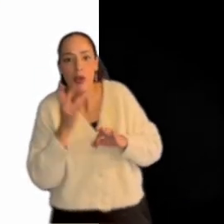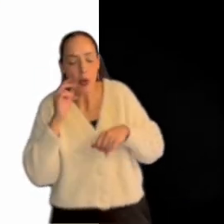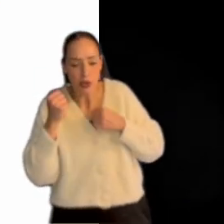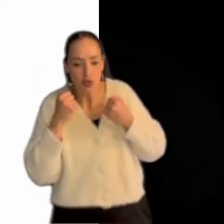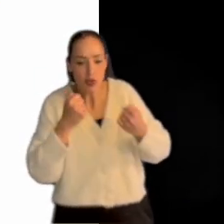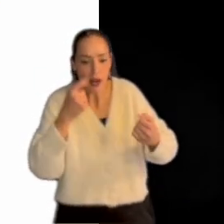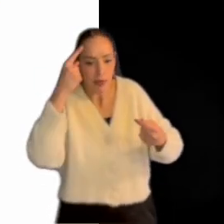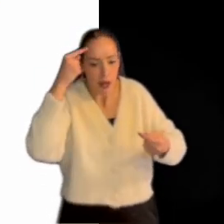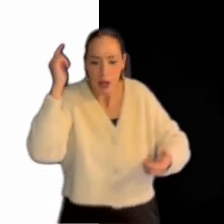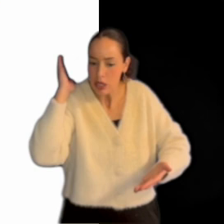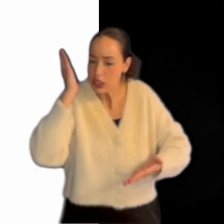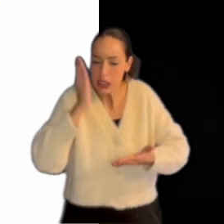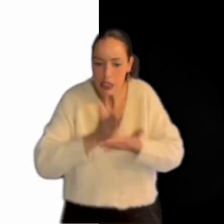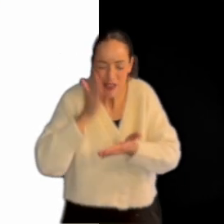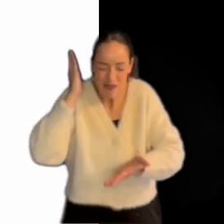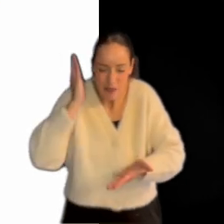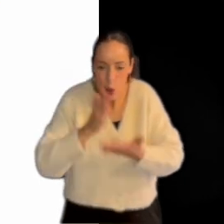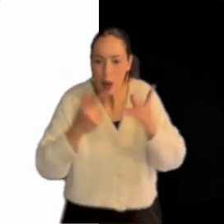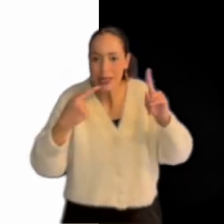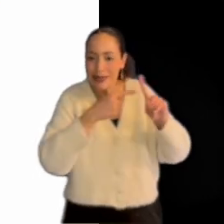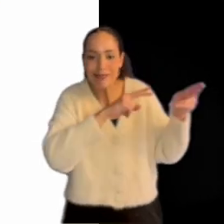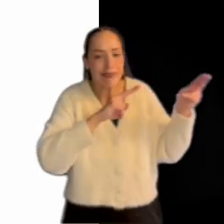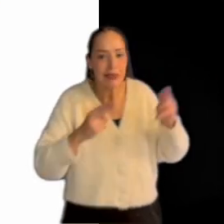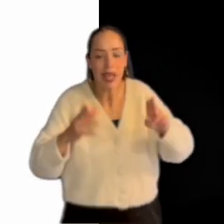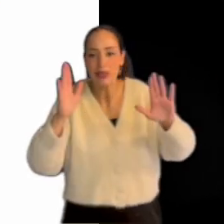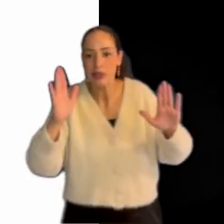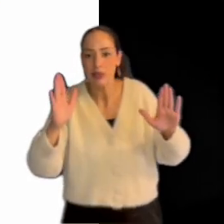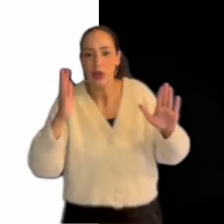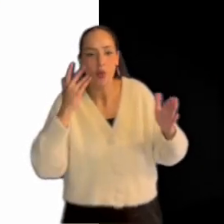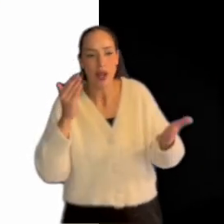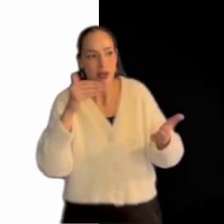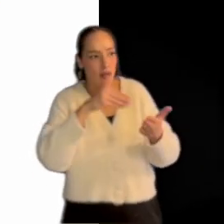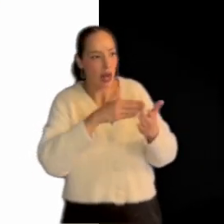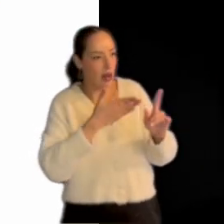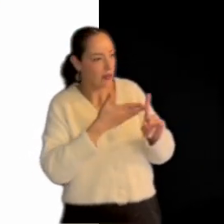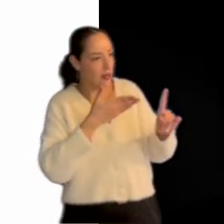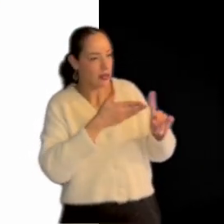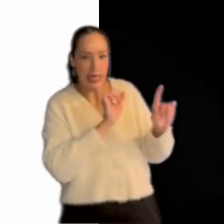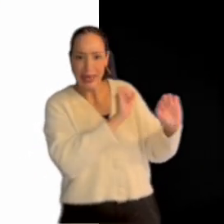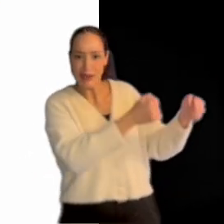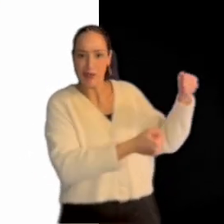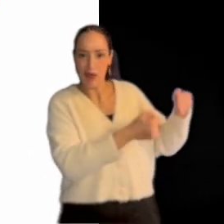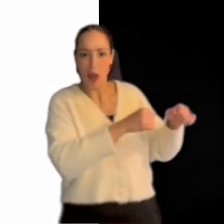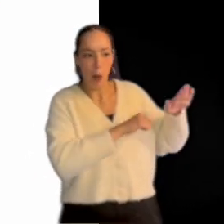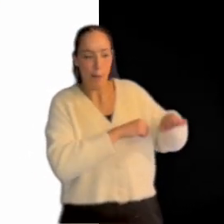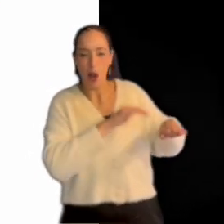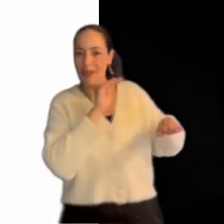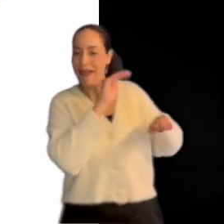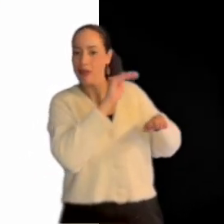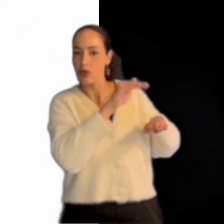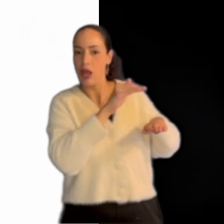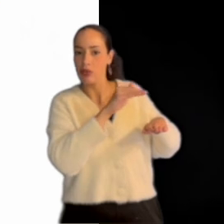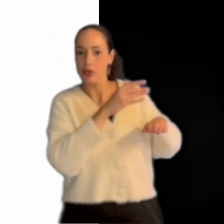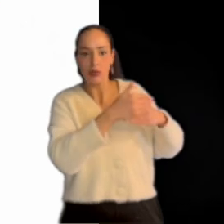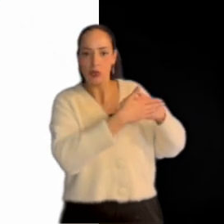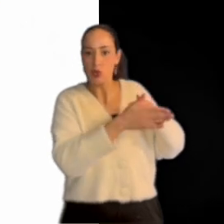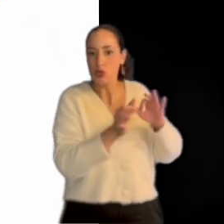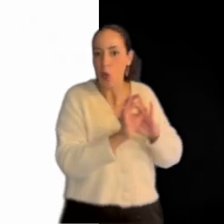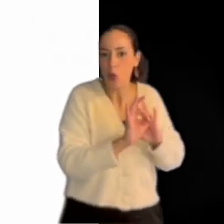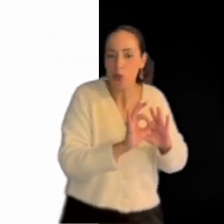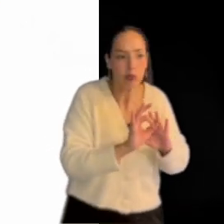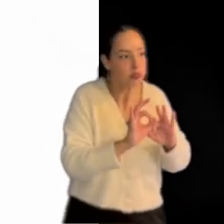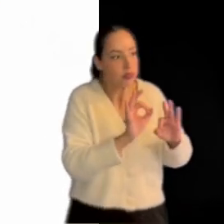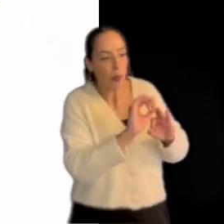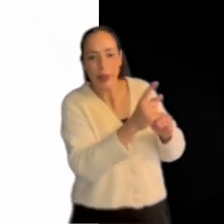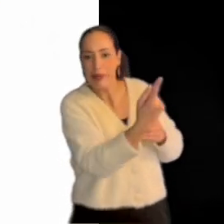noted his car outside, and when no one answered the door, I let myself in using a key which he'd given me. Inside was quiet. My dog,